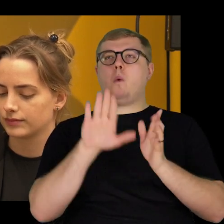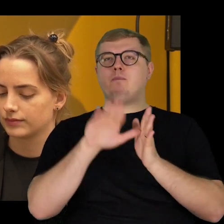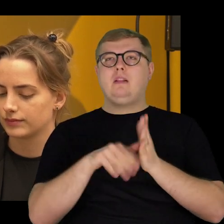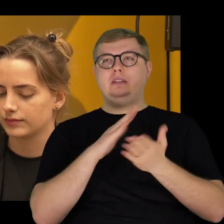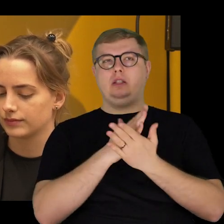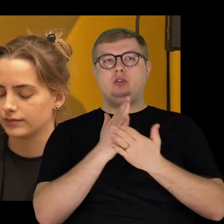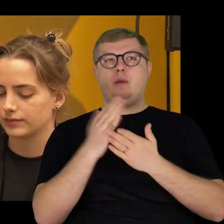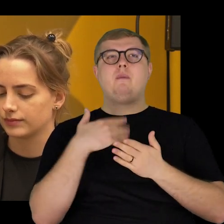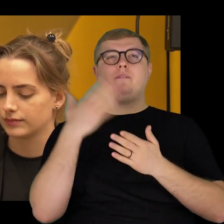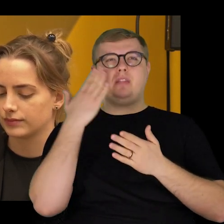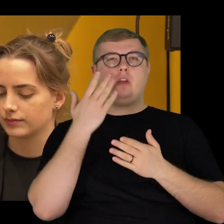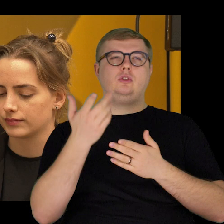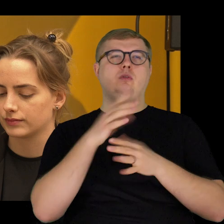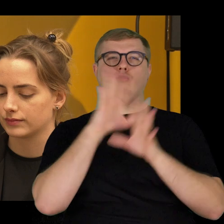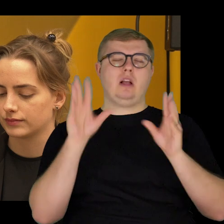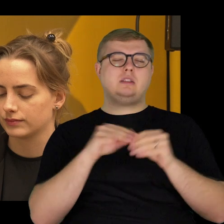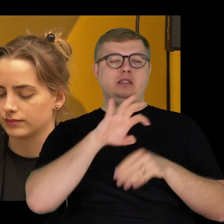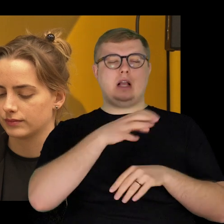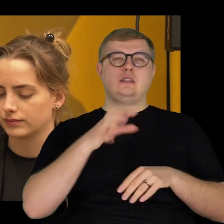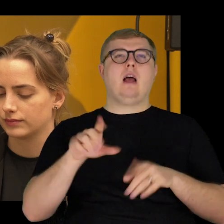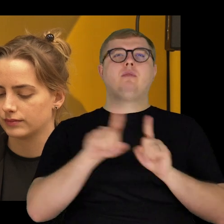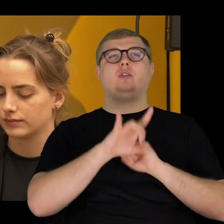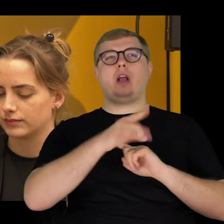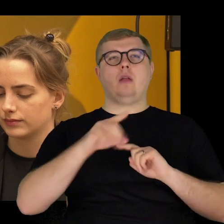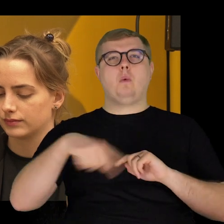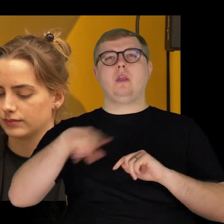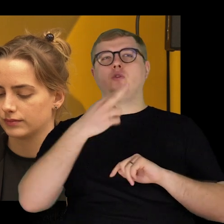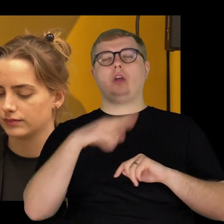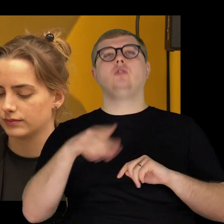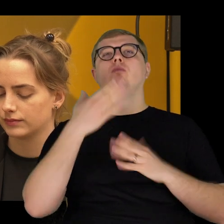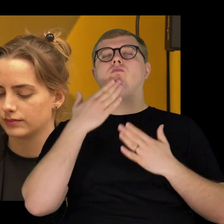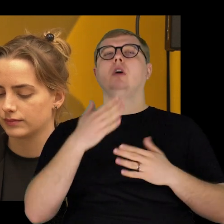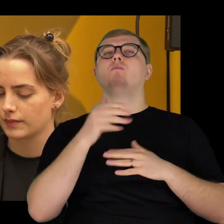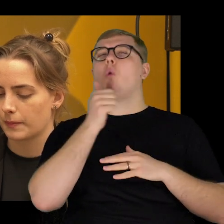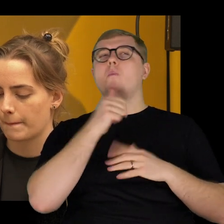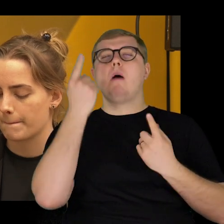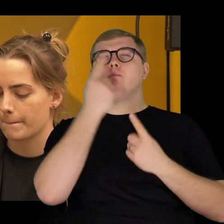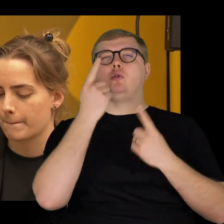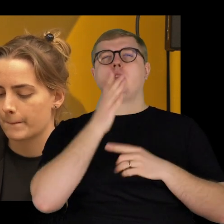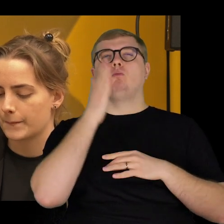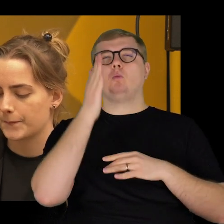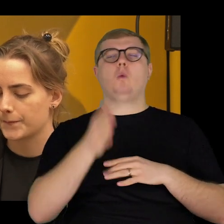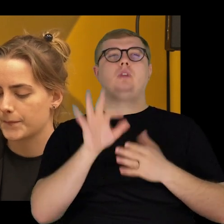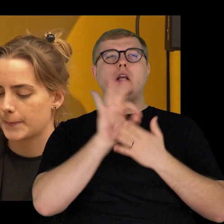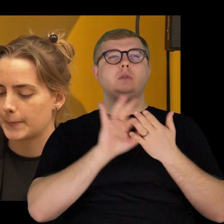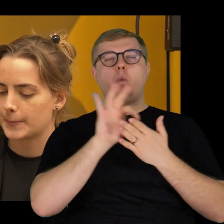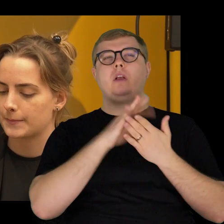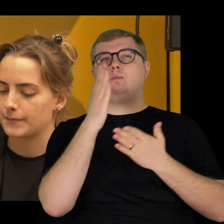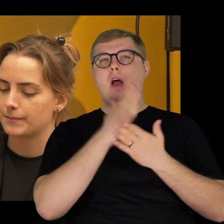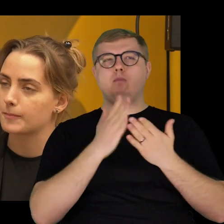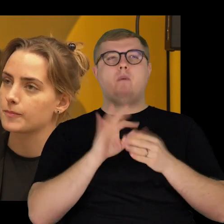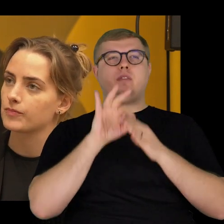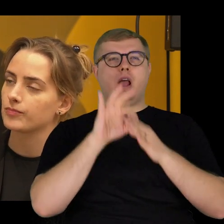suite and genre of these things which are about trying to think of the future, and you draw it and you map it and you kind of implement it and you carry out a kind